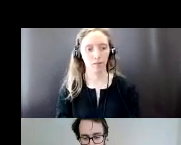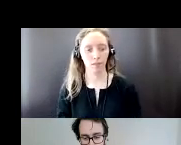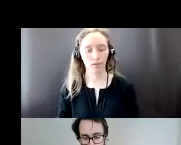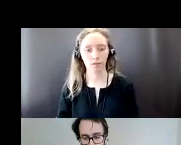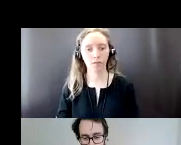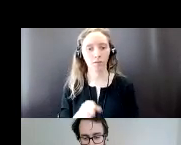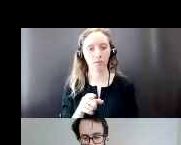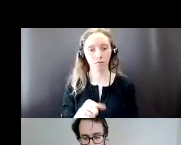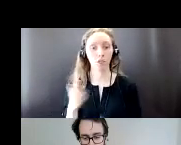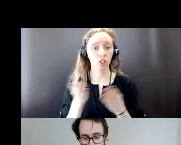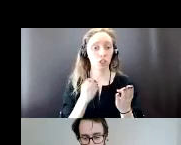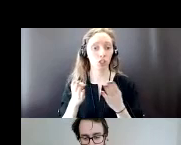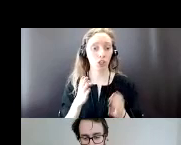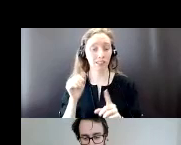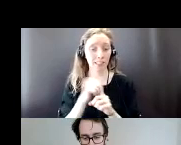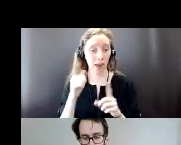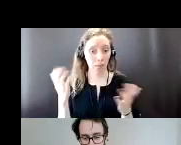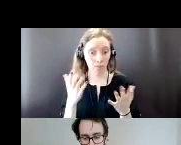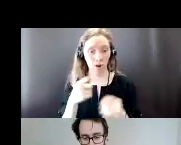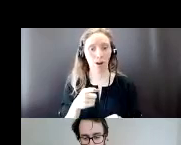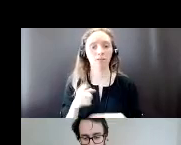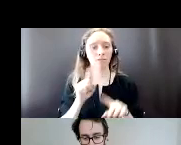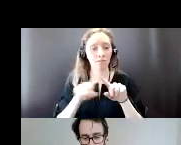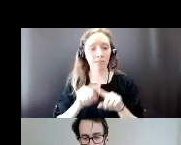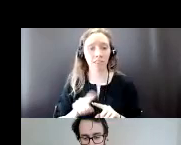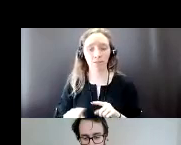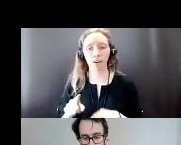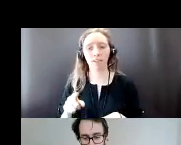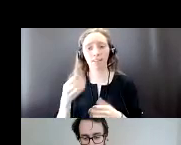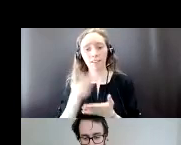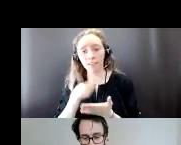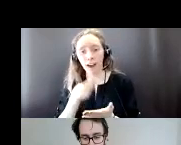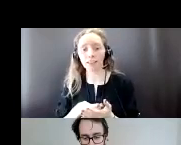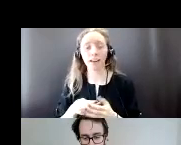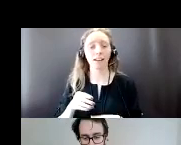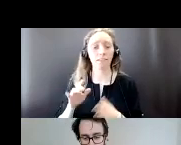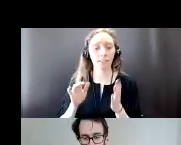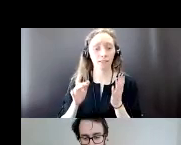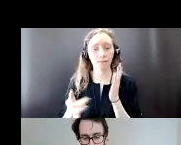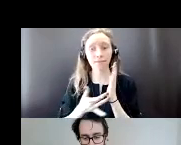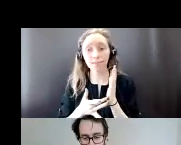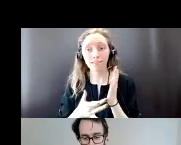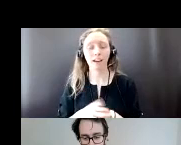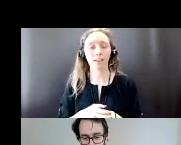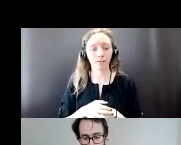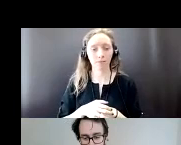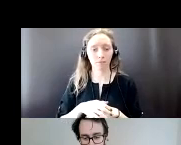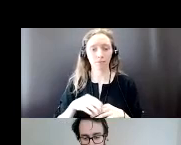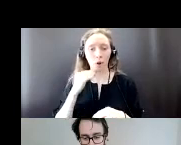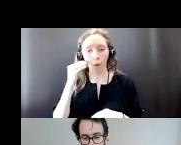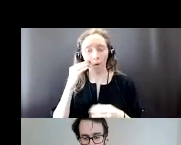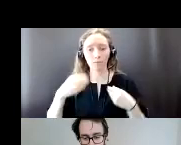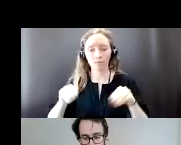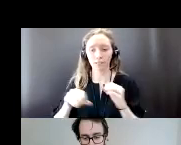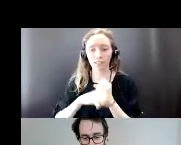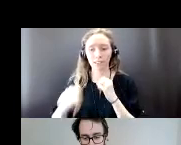telecommunications, internet, finance, medical, and energy services. In addition, extended warranties, Insurance and sales services may also